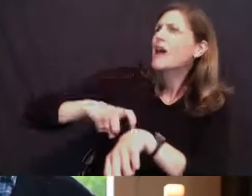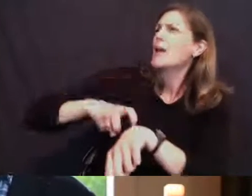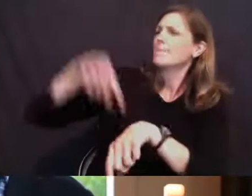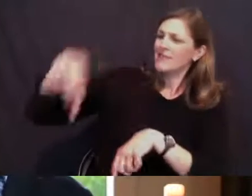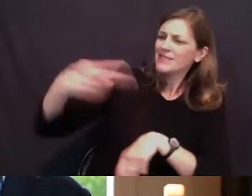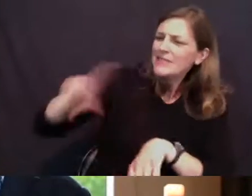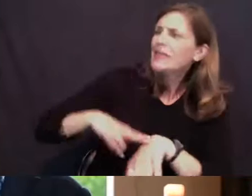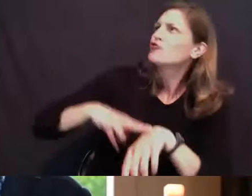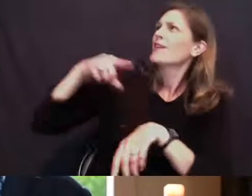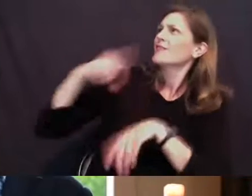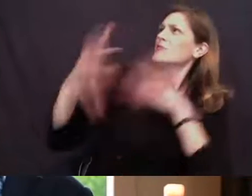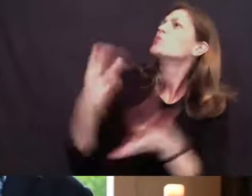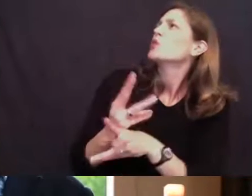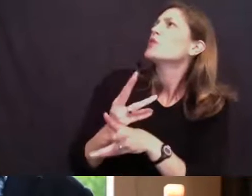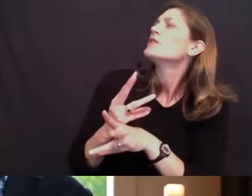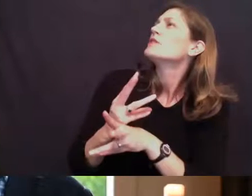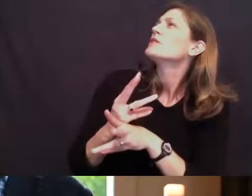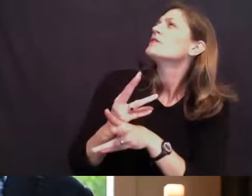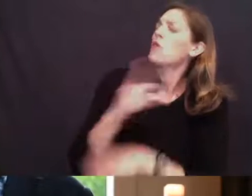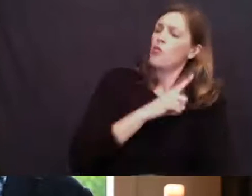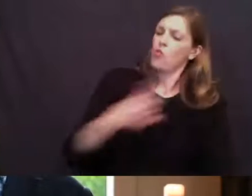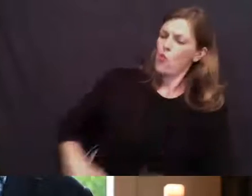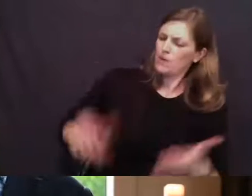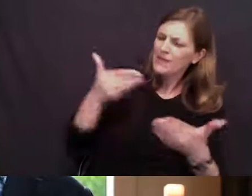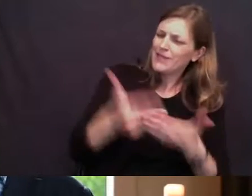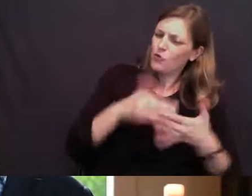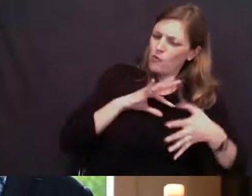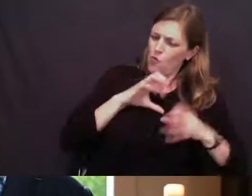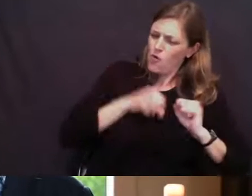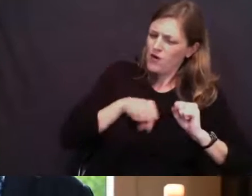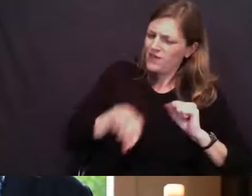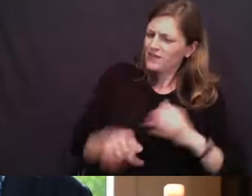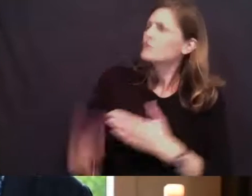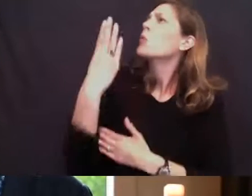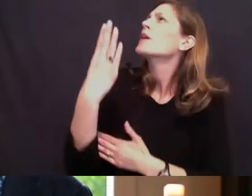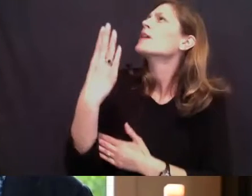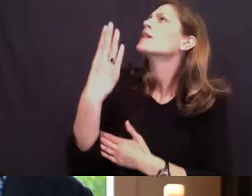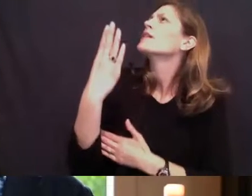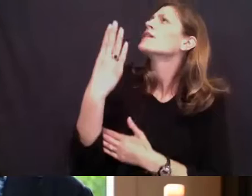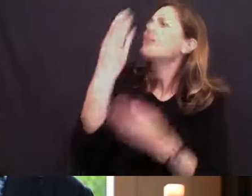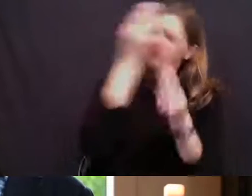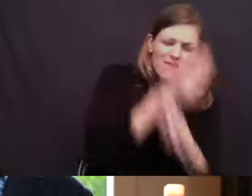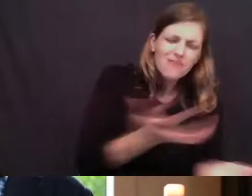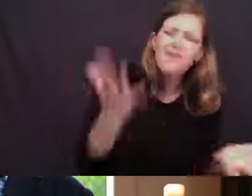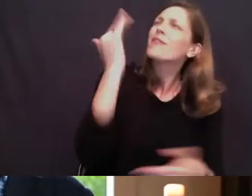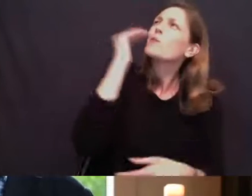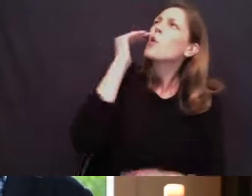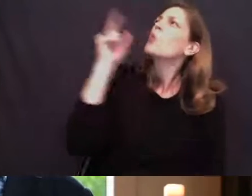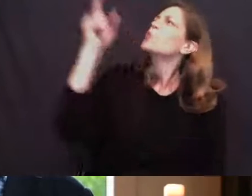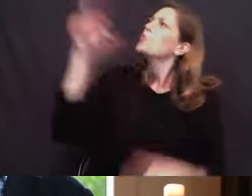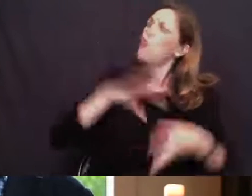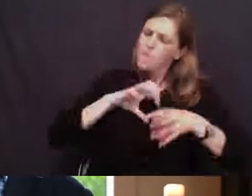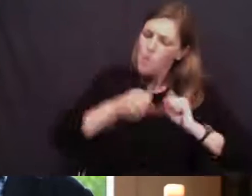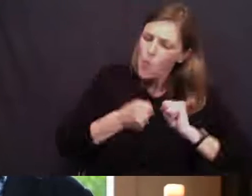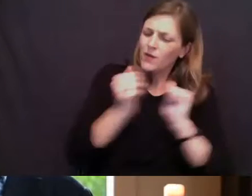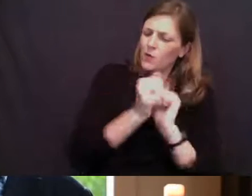in this world. Lord, would you be near the brokenhearted this morning? Would you let these folks know that you are mourning with them, for